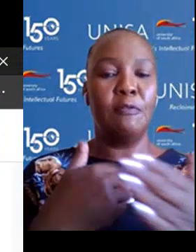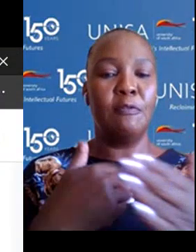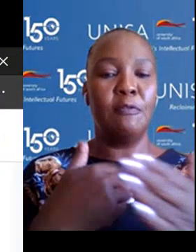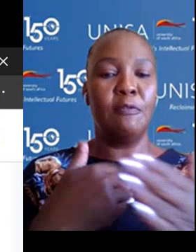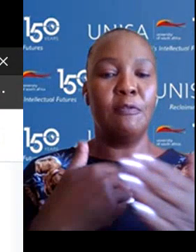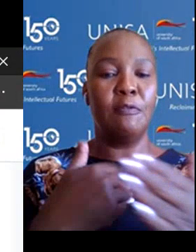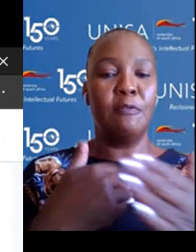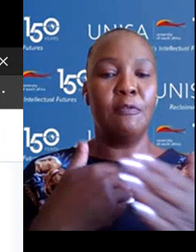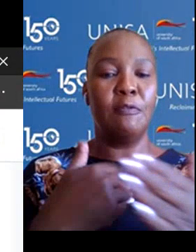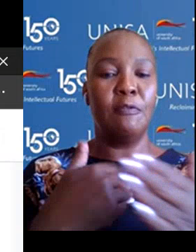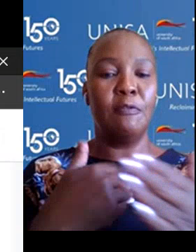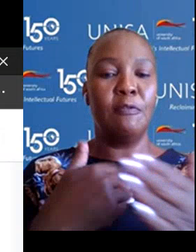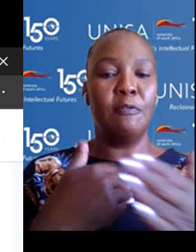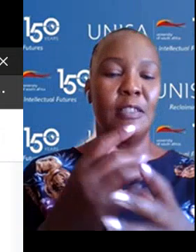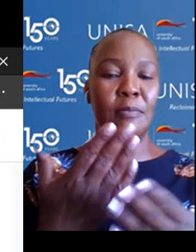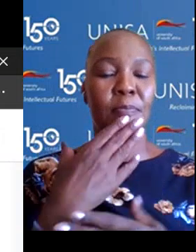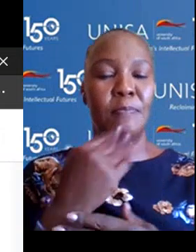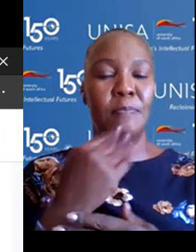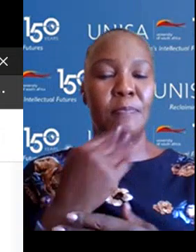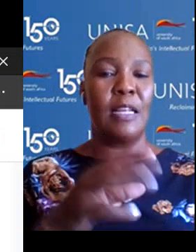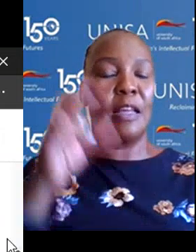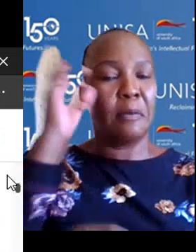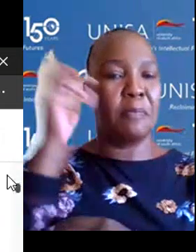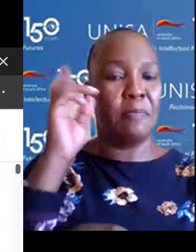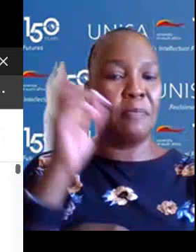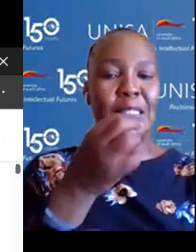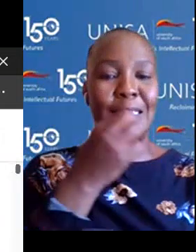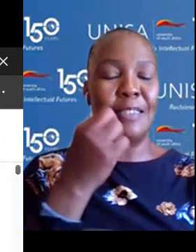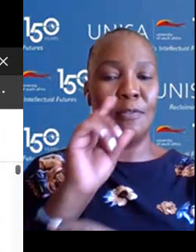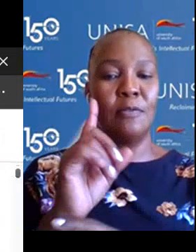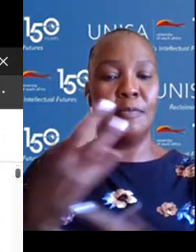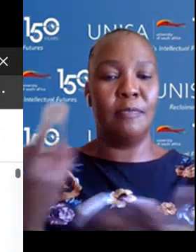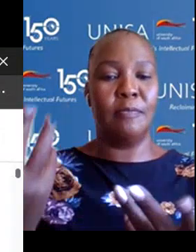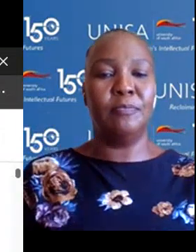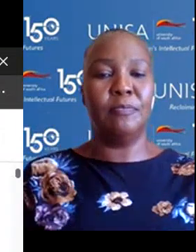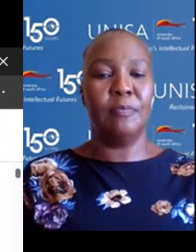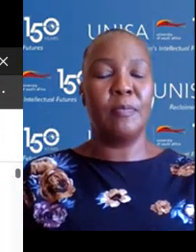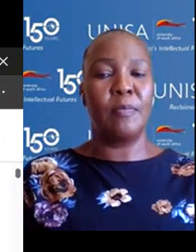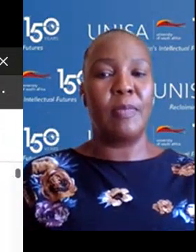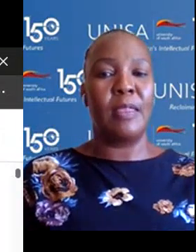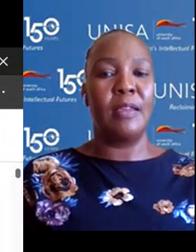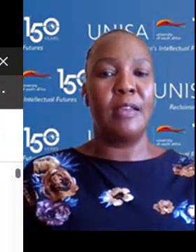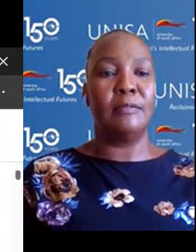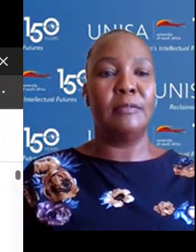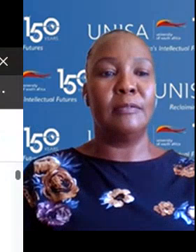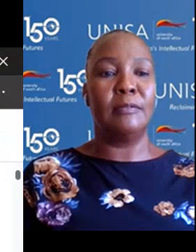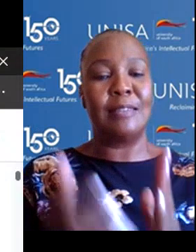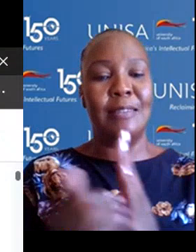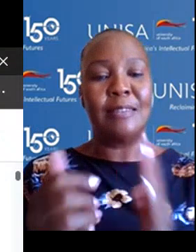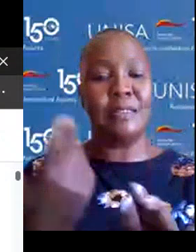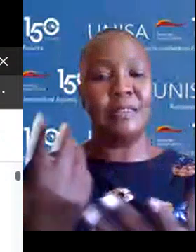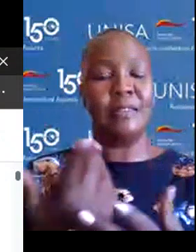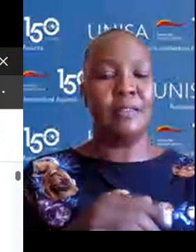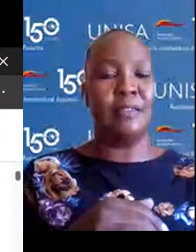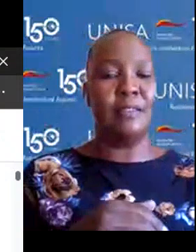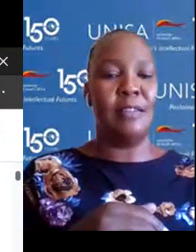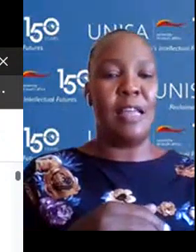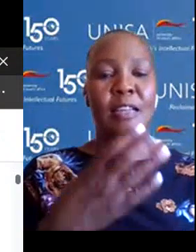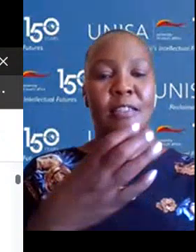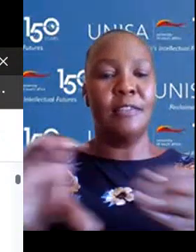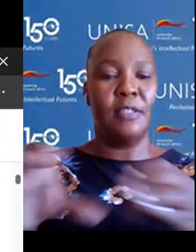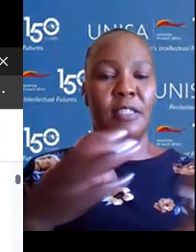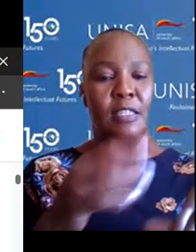fast, just remember what I've been saying. Get onto the ADOF site, go to the activity, and follow the